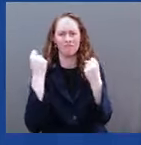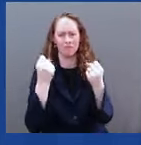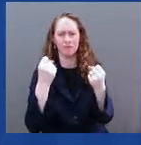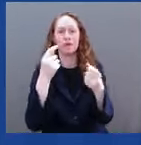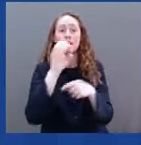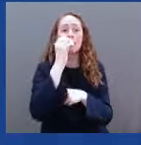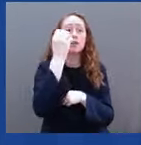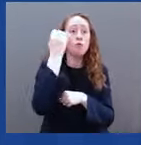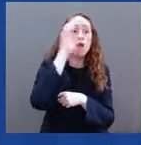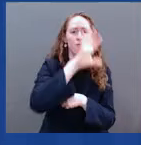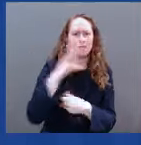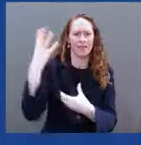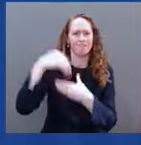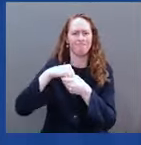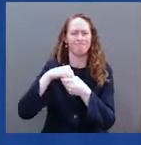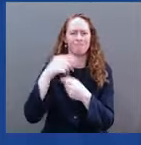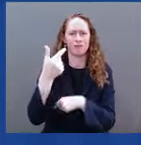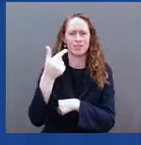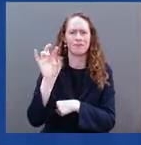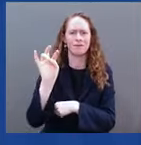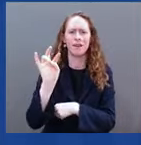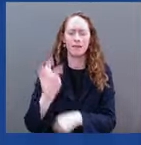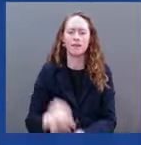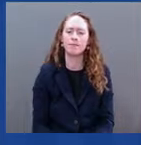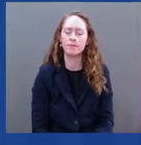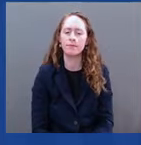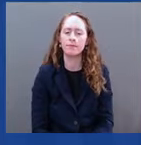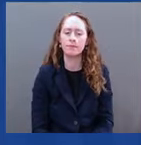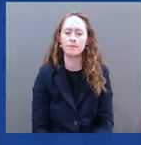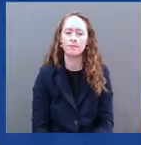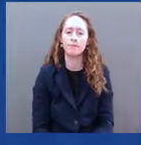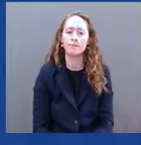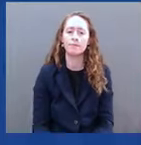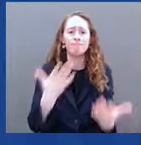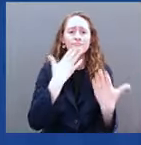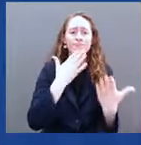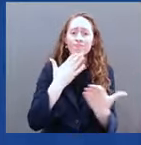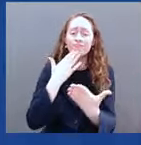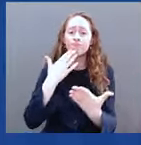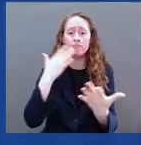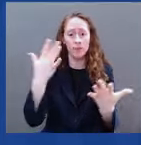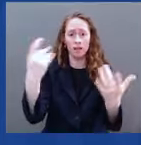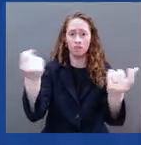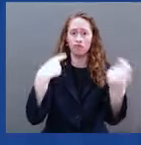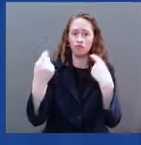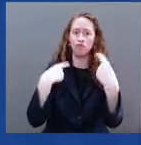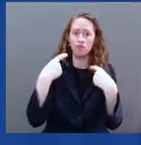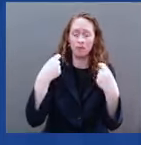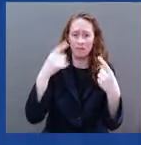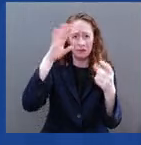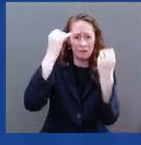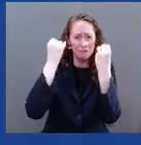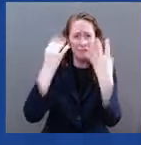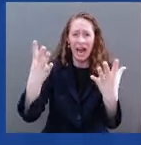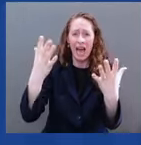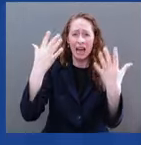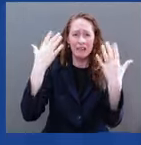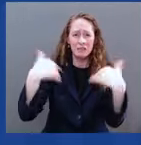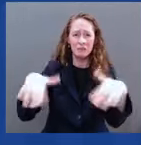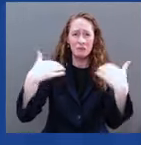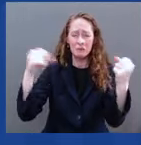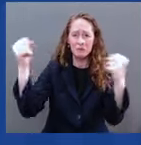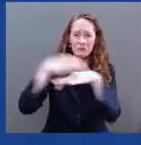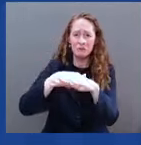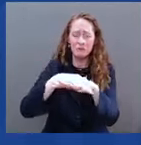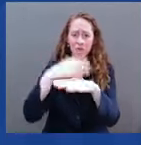I'll be now happy to take your questions. Since there's so many people out there, I've been given a list. Now, how about Chris of the